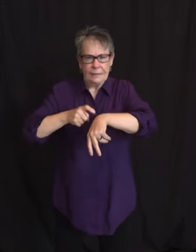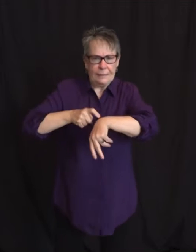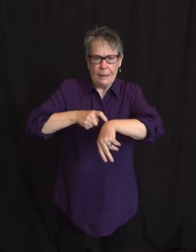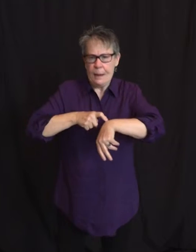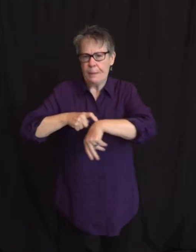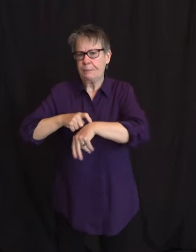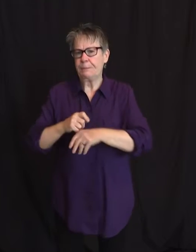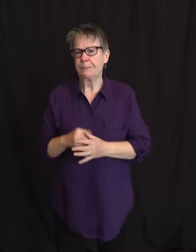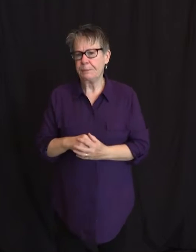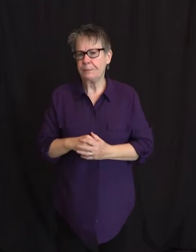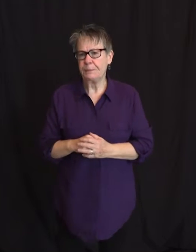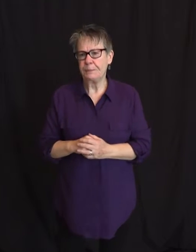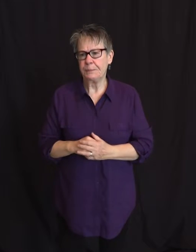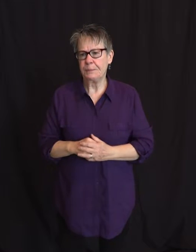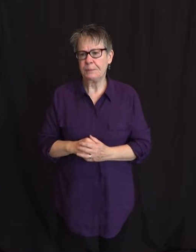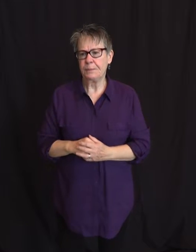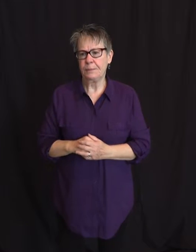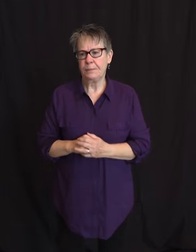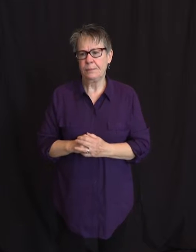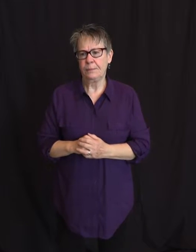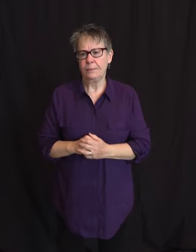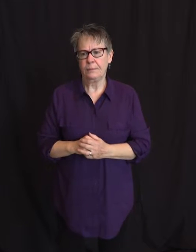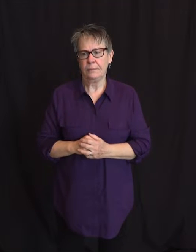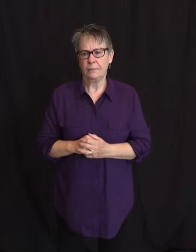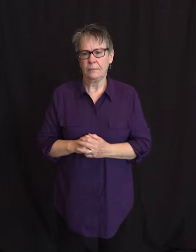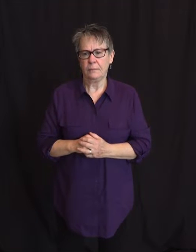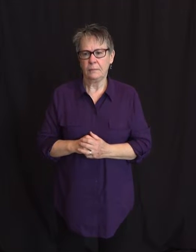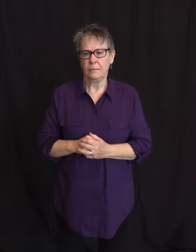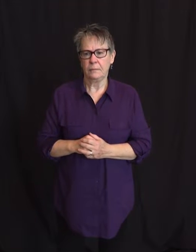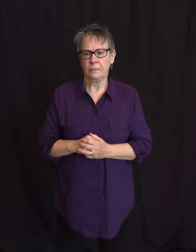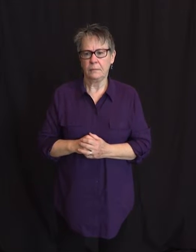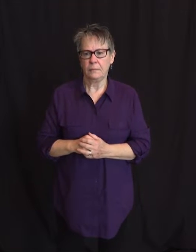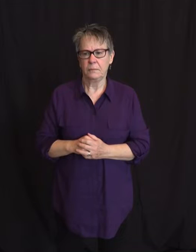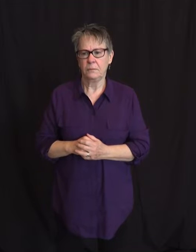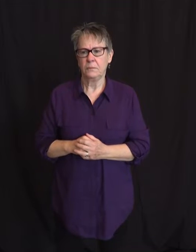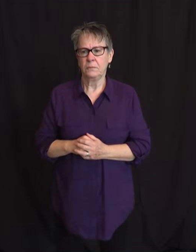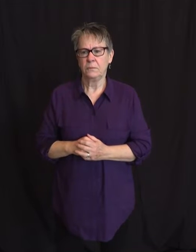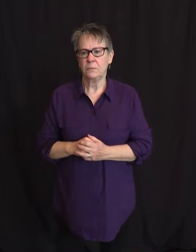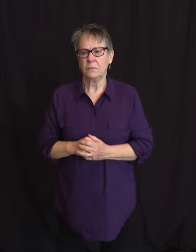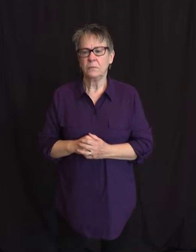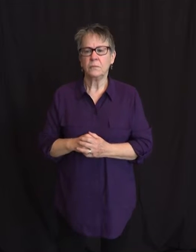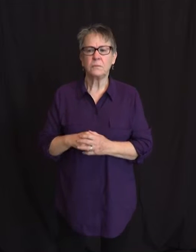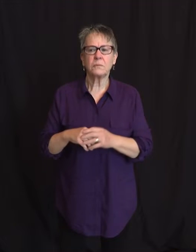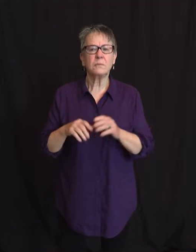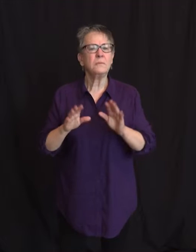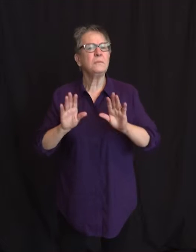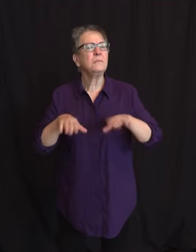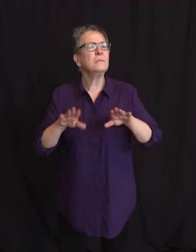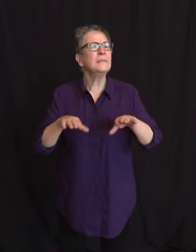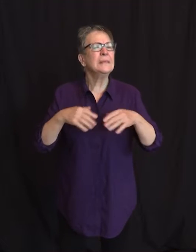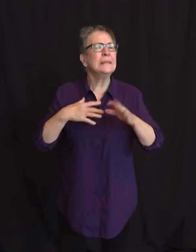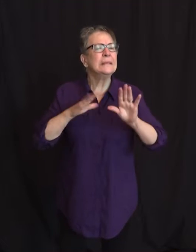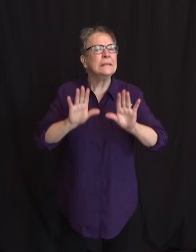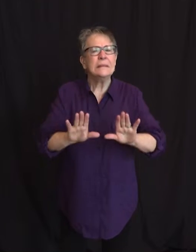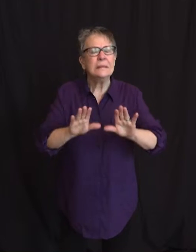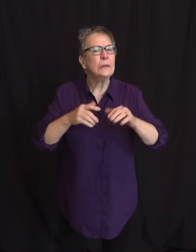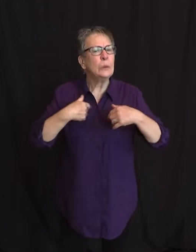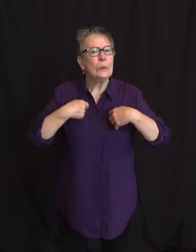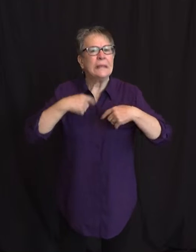up even one bit with our aggressive social distancing measures too soon, even one day too soon, we can easily